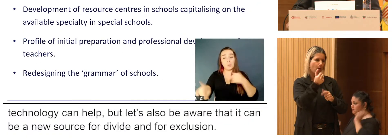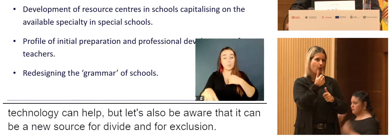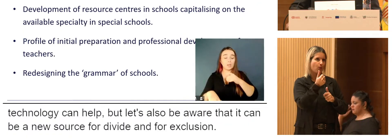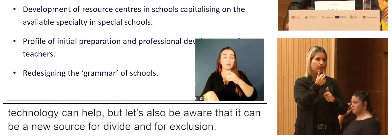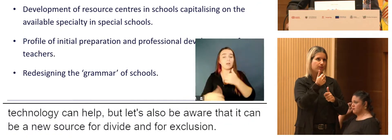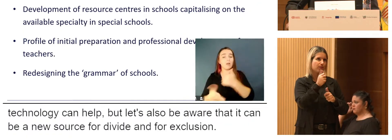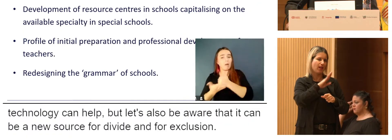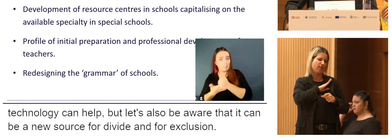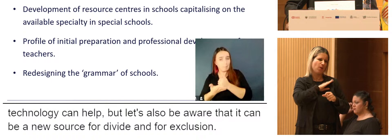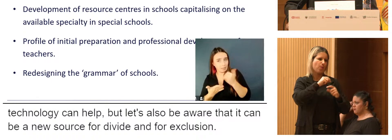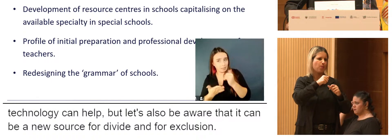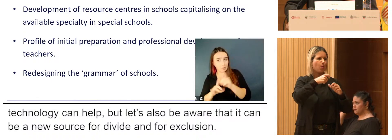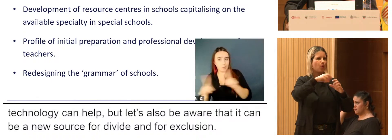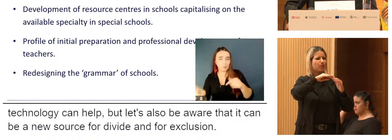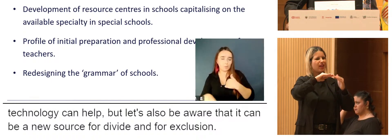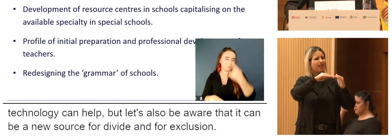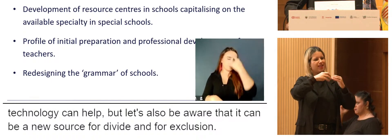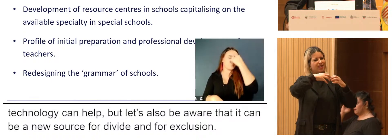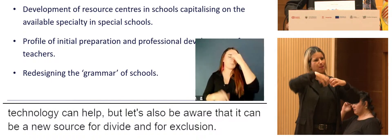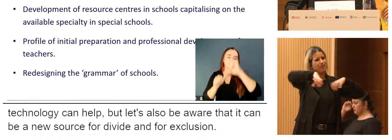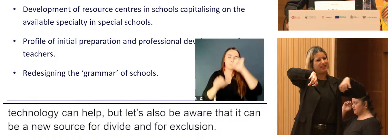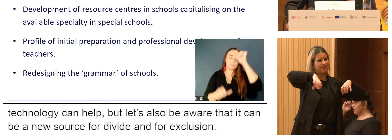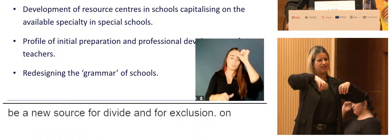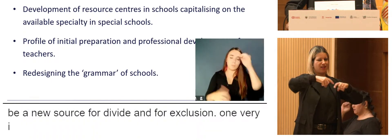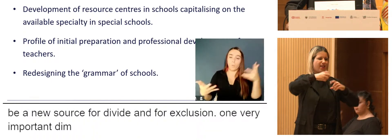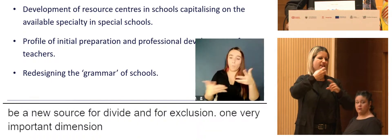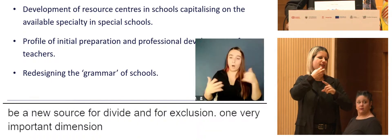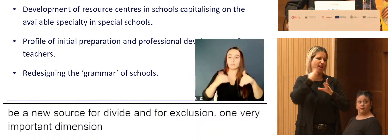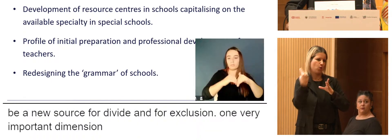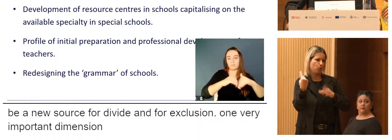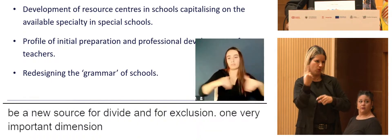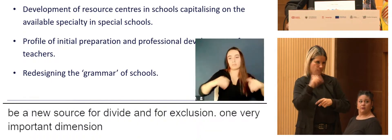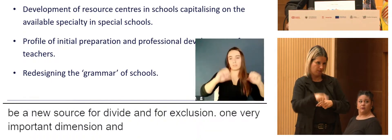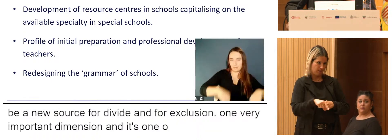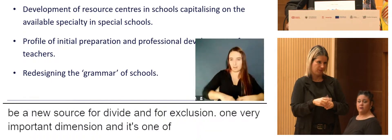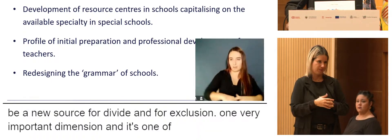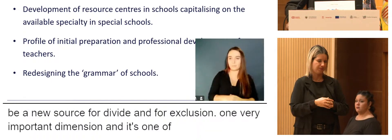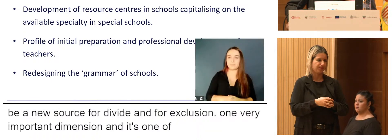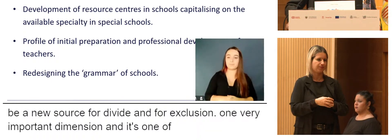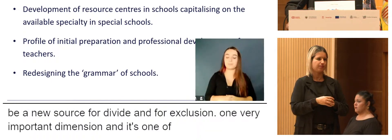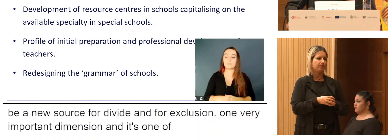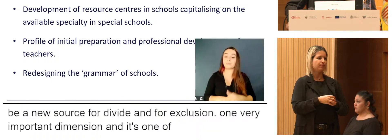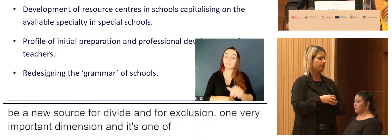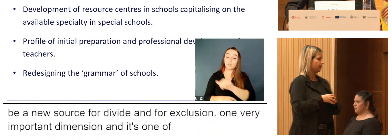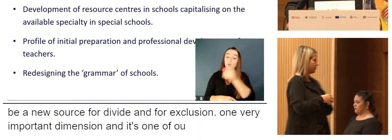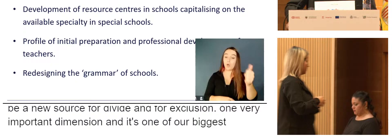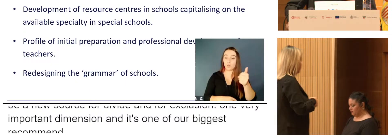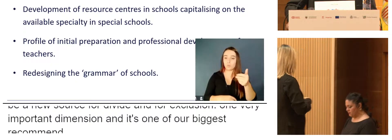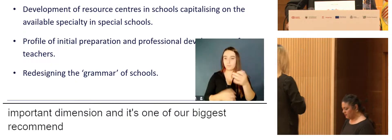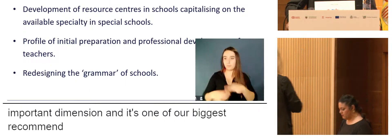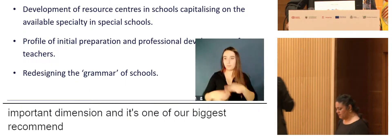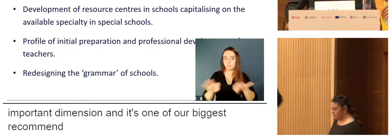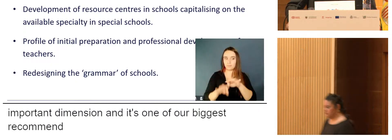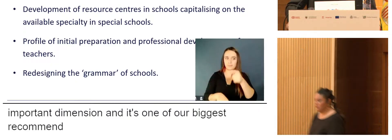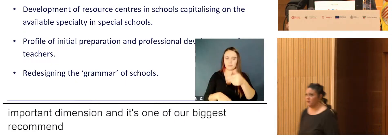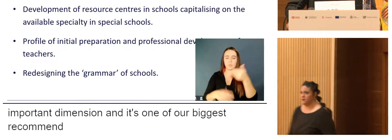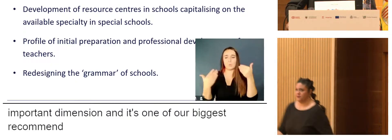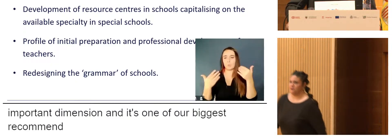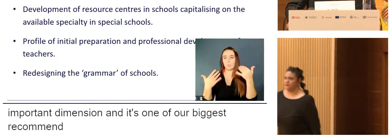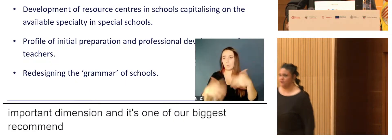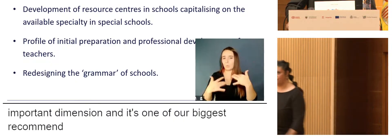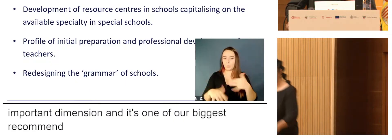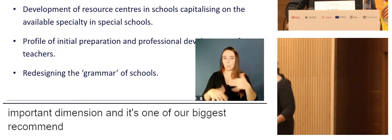One very important dimension, and it's one of our biggest recommendations: